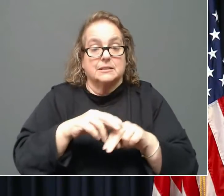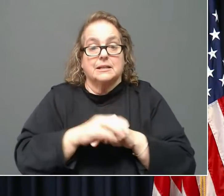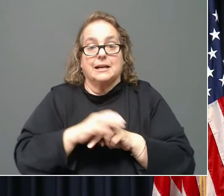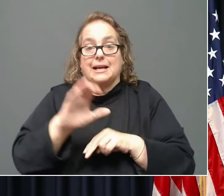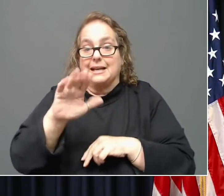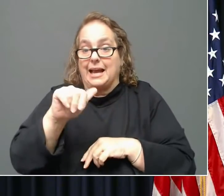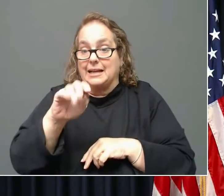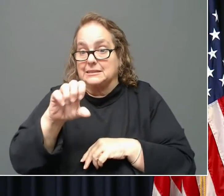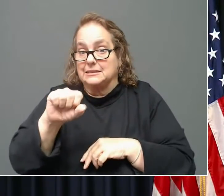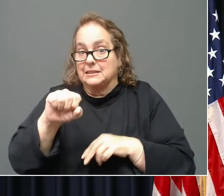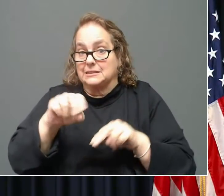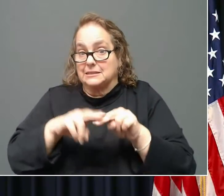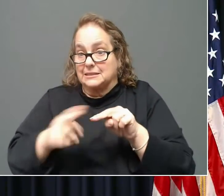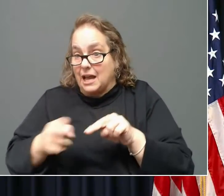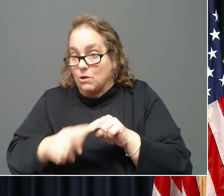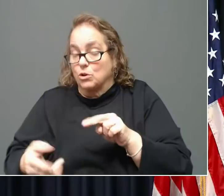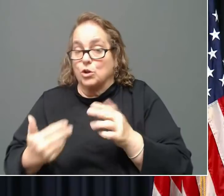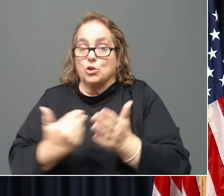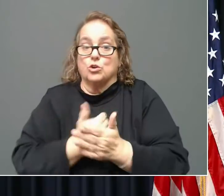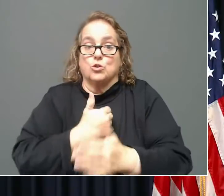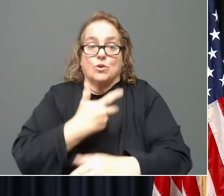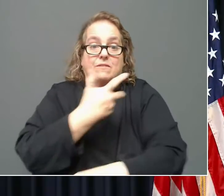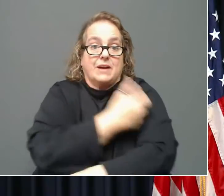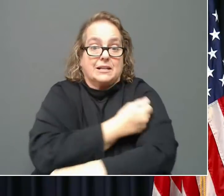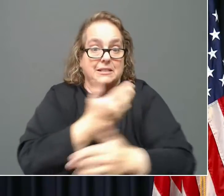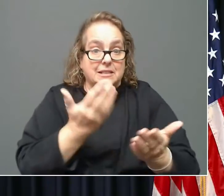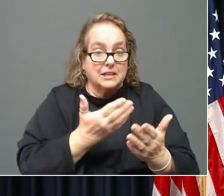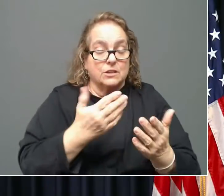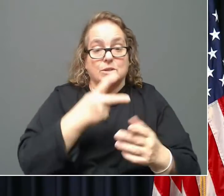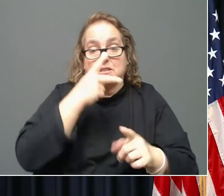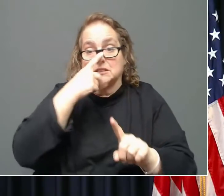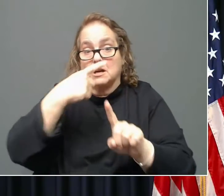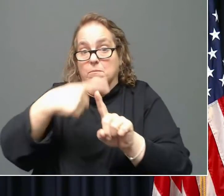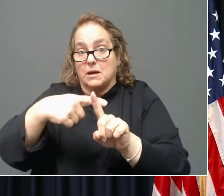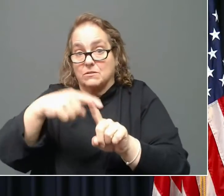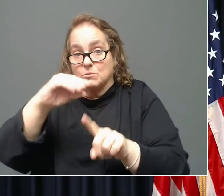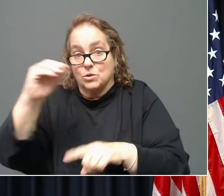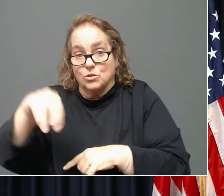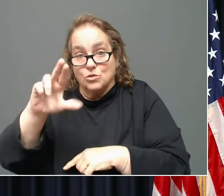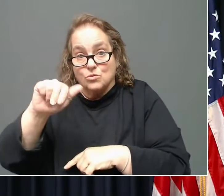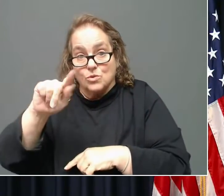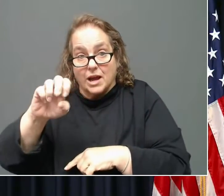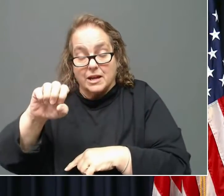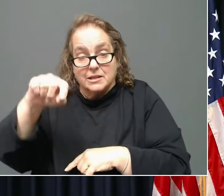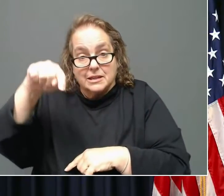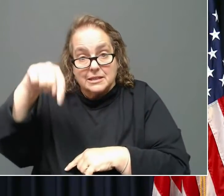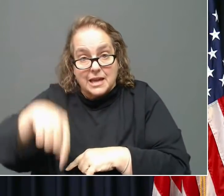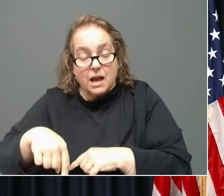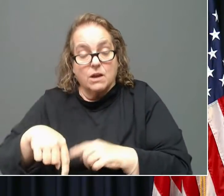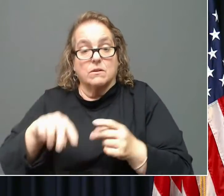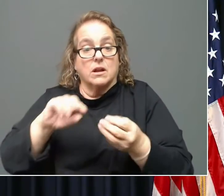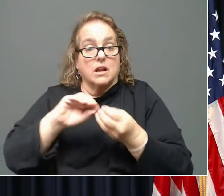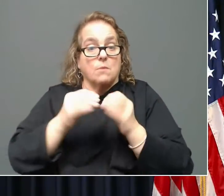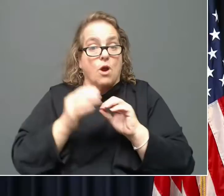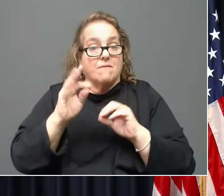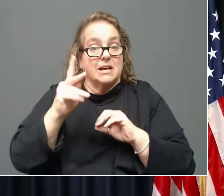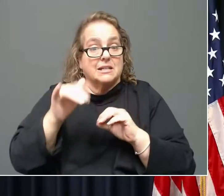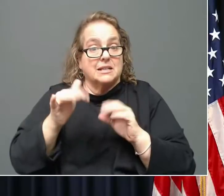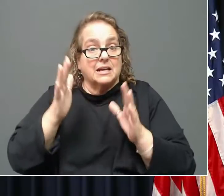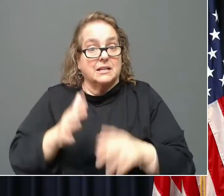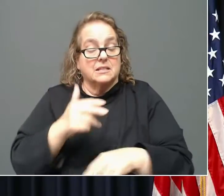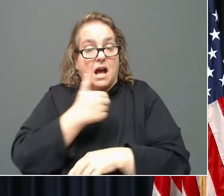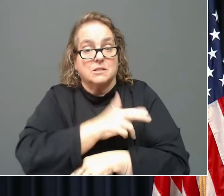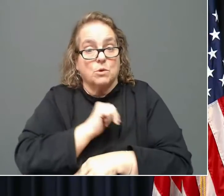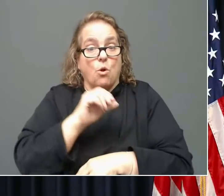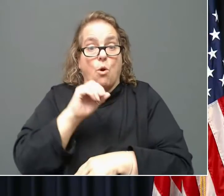when we see new vaccines being here, when we see the positivity rate going down, when we see the number of Kentuckians hospitalized or in the